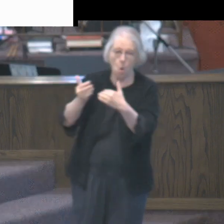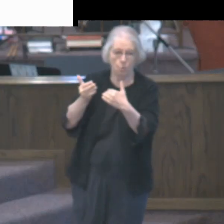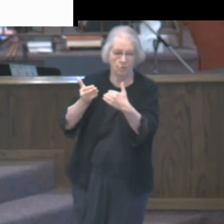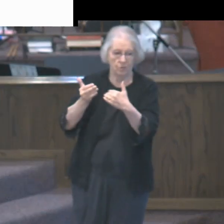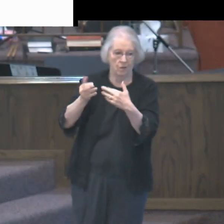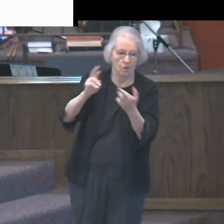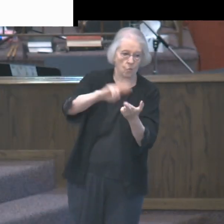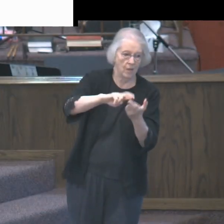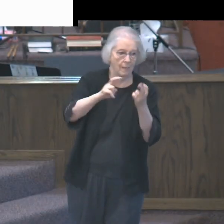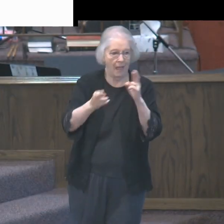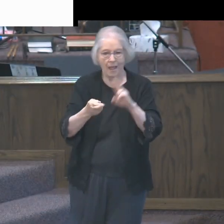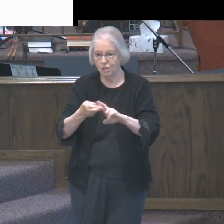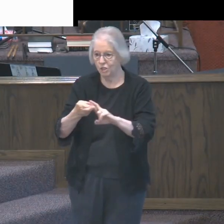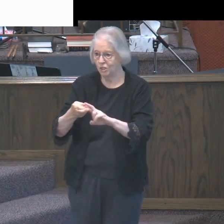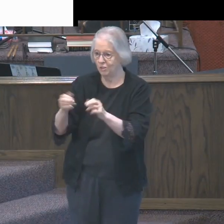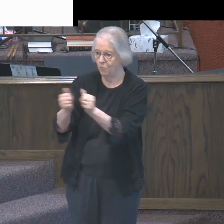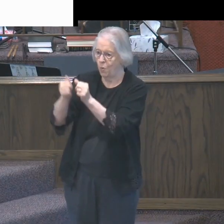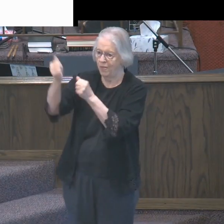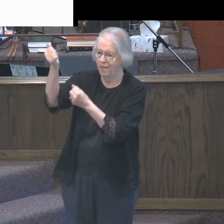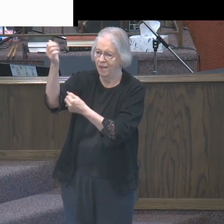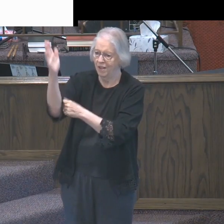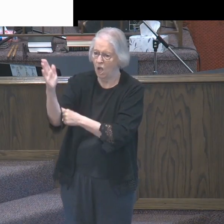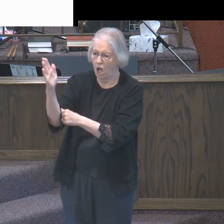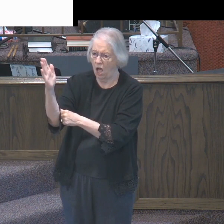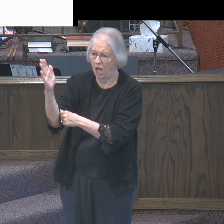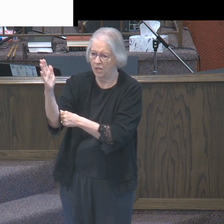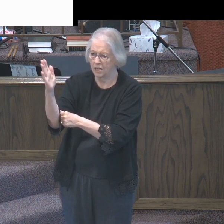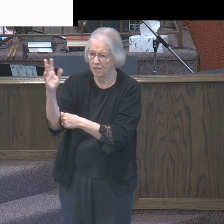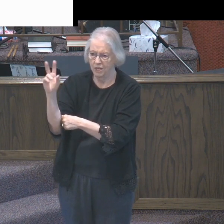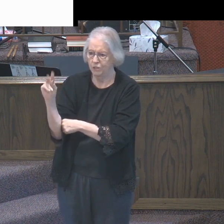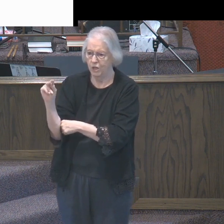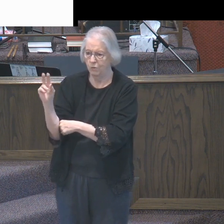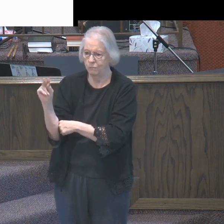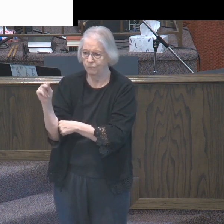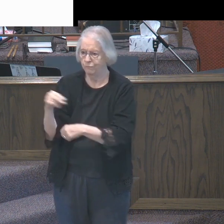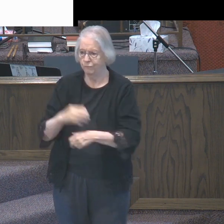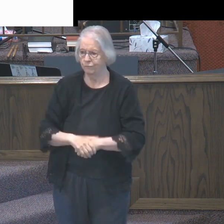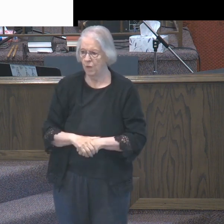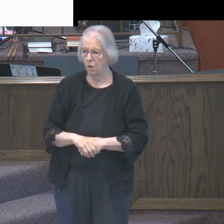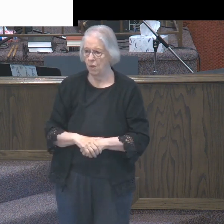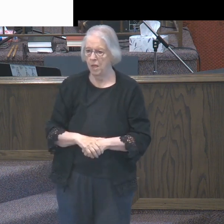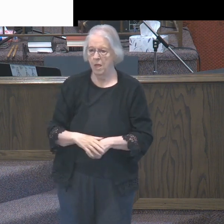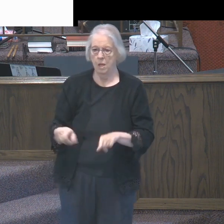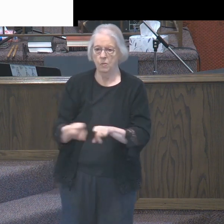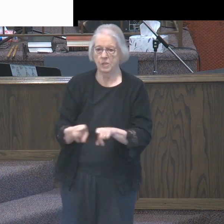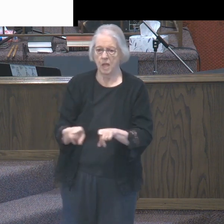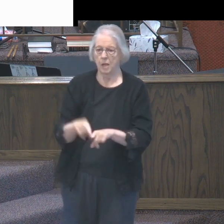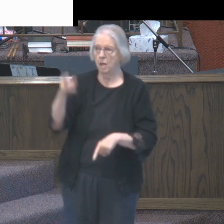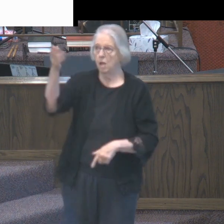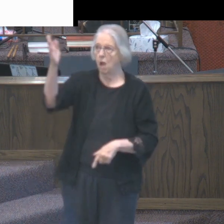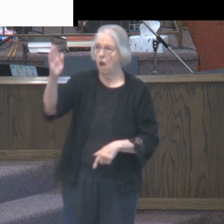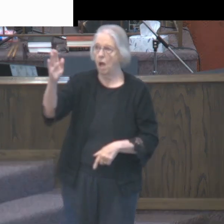It was really just in their relationship to Israel as a nation. God is the Father of